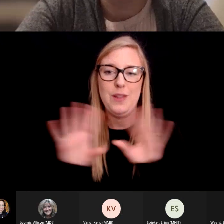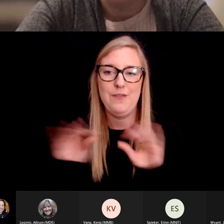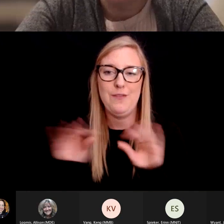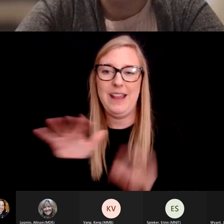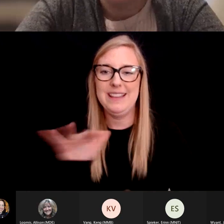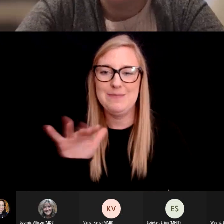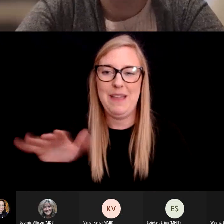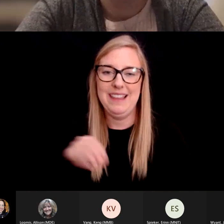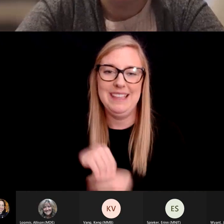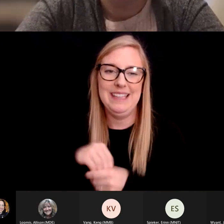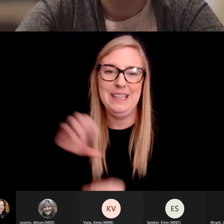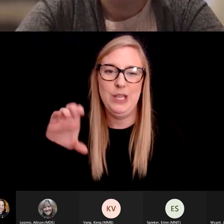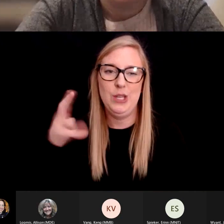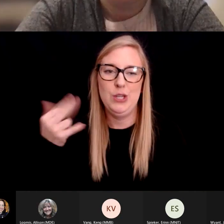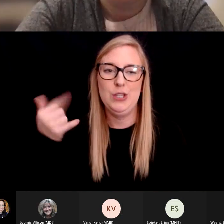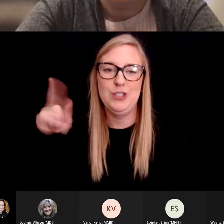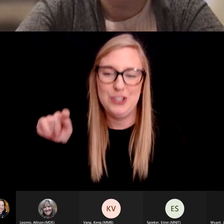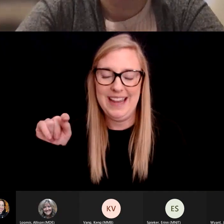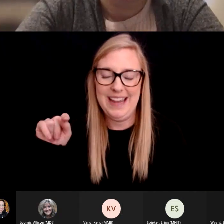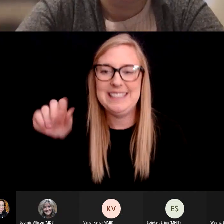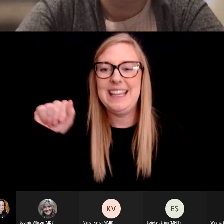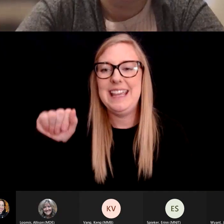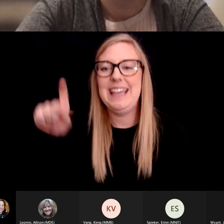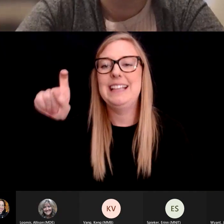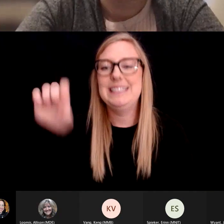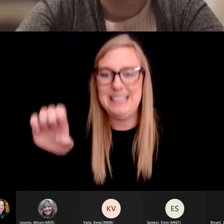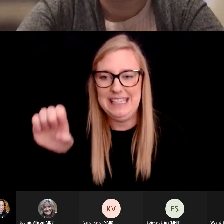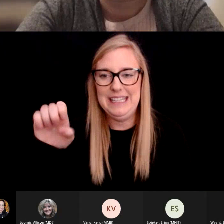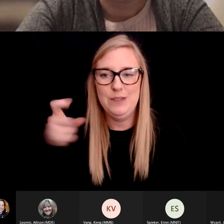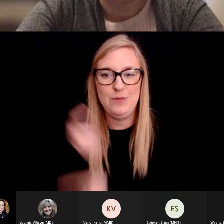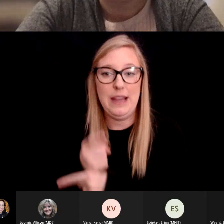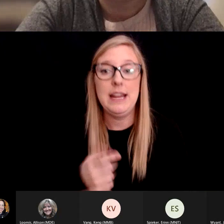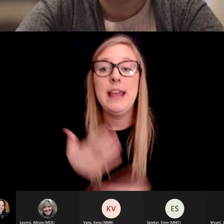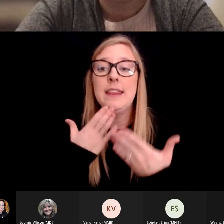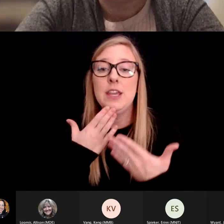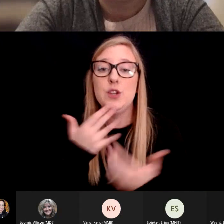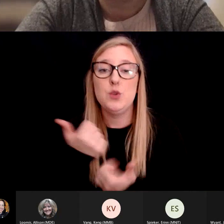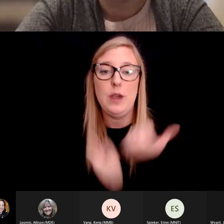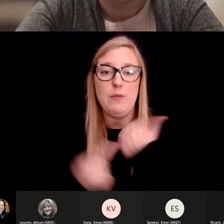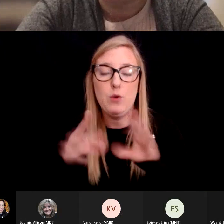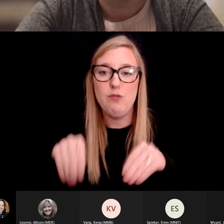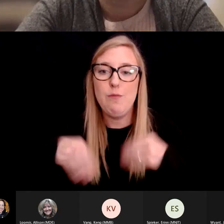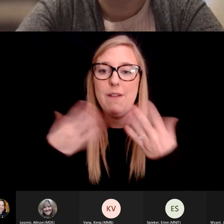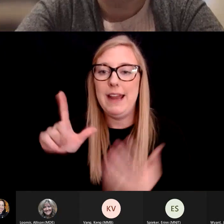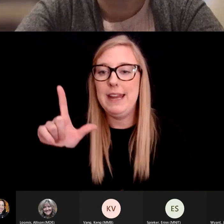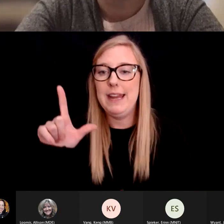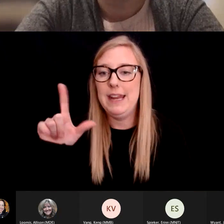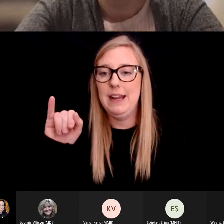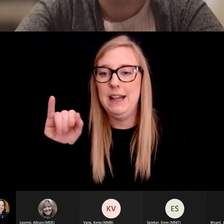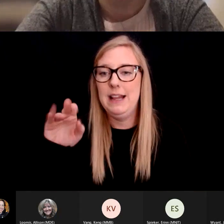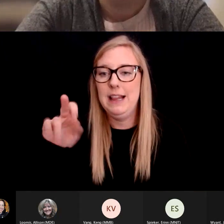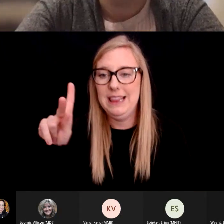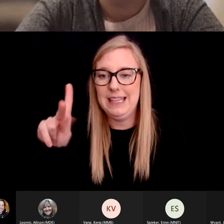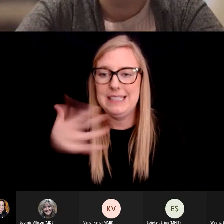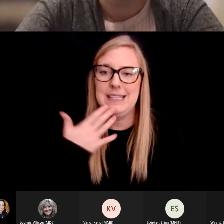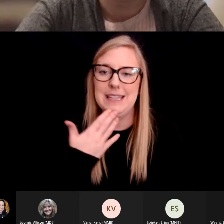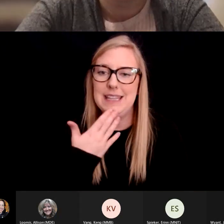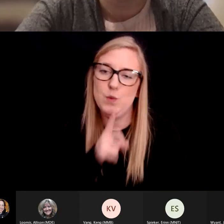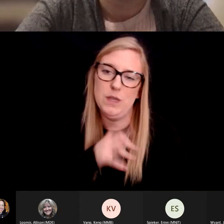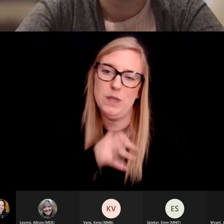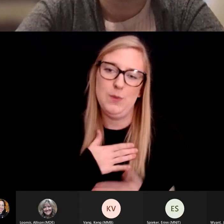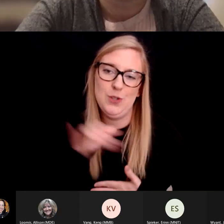chat. Thank you. AXE. And thank you to those who provided links as well. Very much appreciate it.